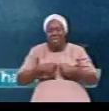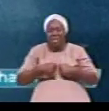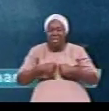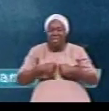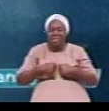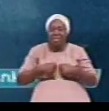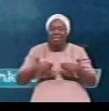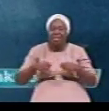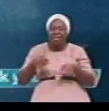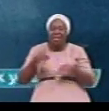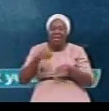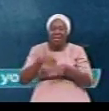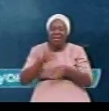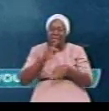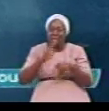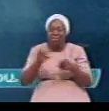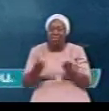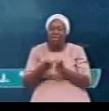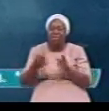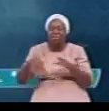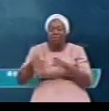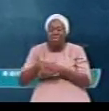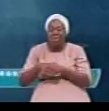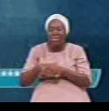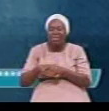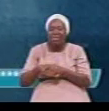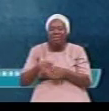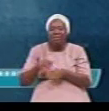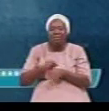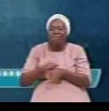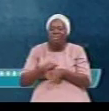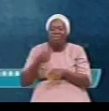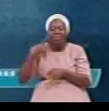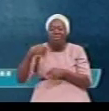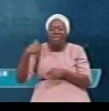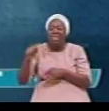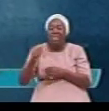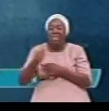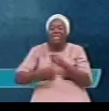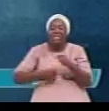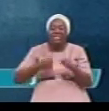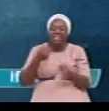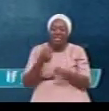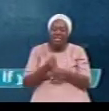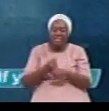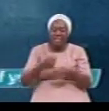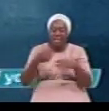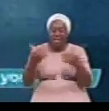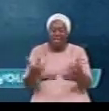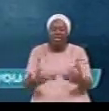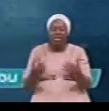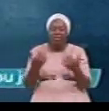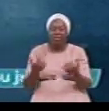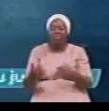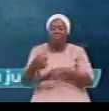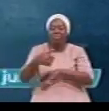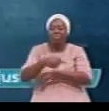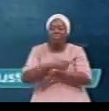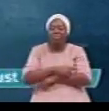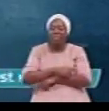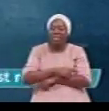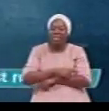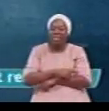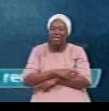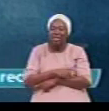my place of work, they know I've been troubled for 10 years. Now today, actually before